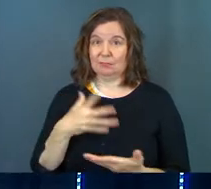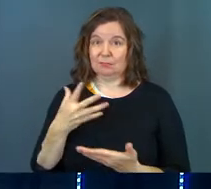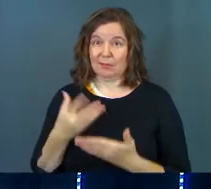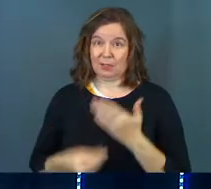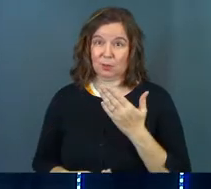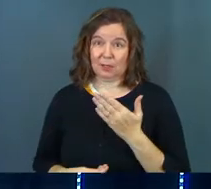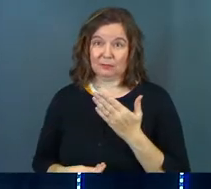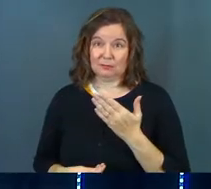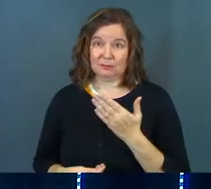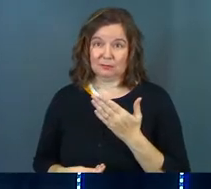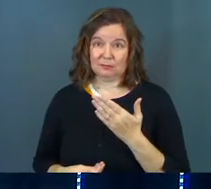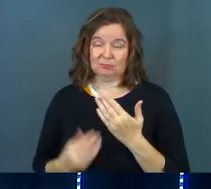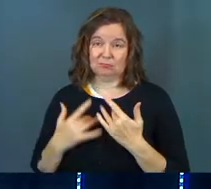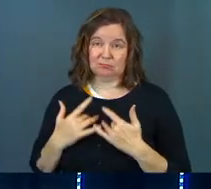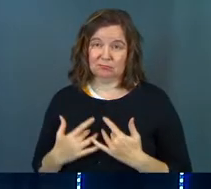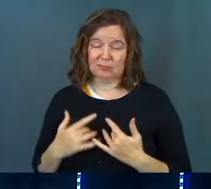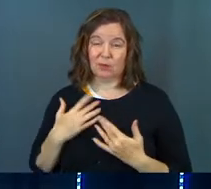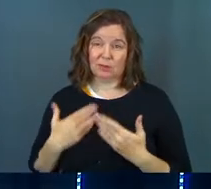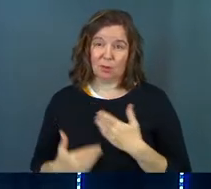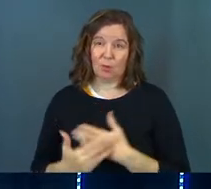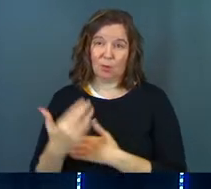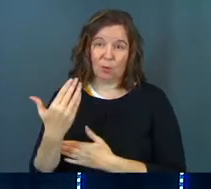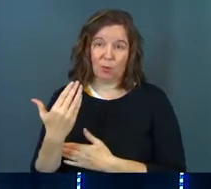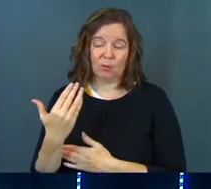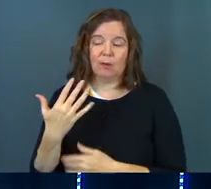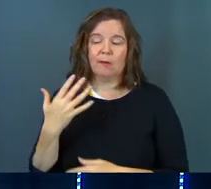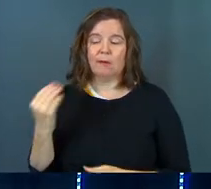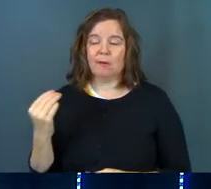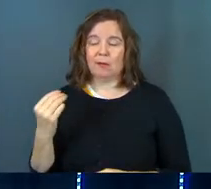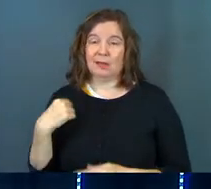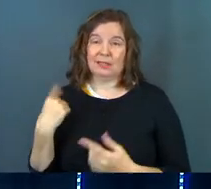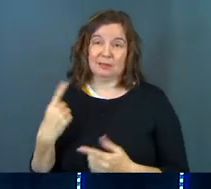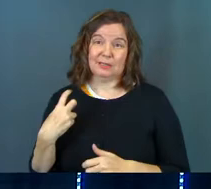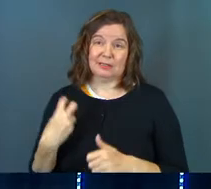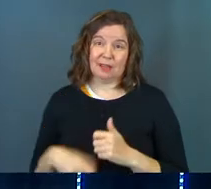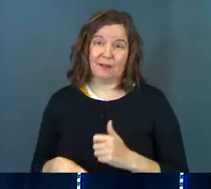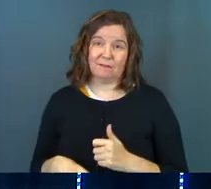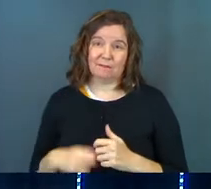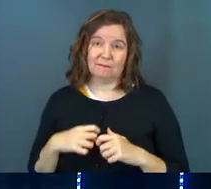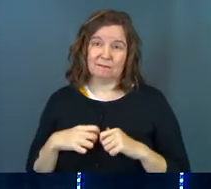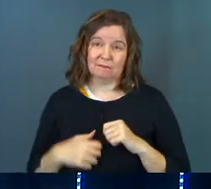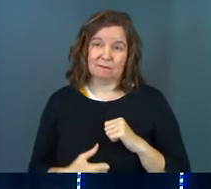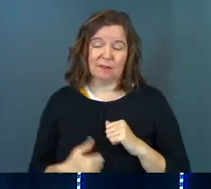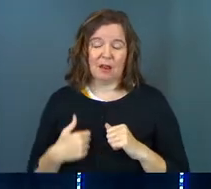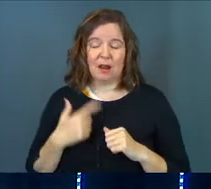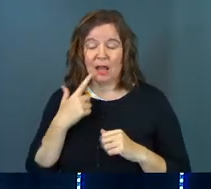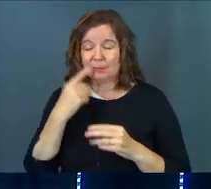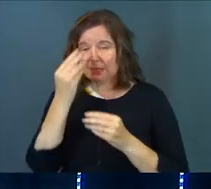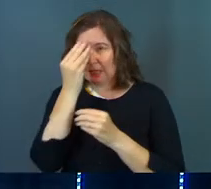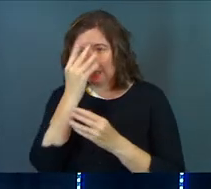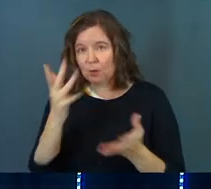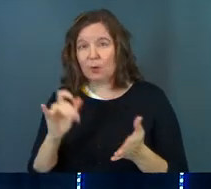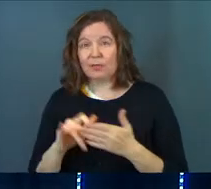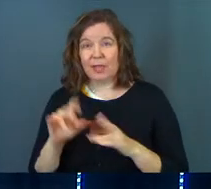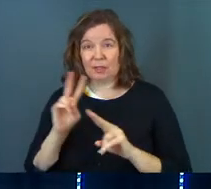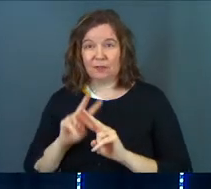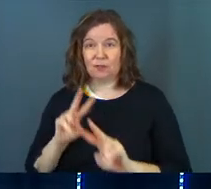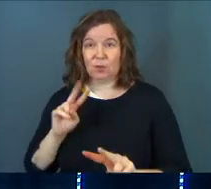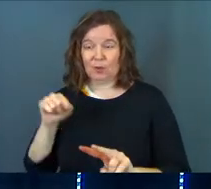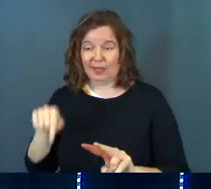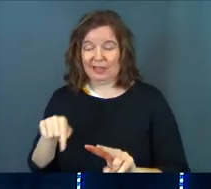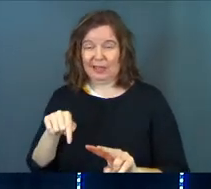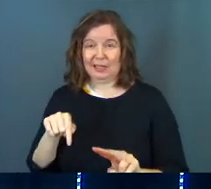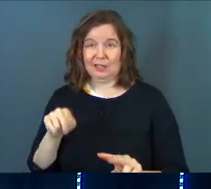away. It was in the morning, and it's been tough. And I'm just letting you guys know that the funeral is